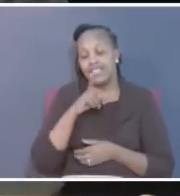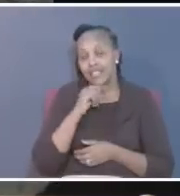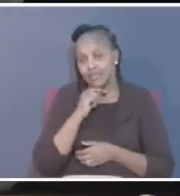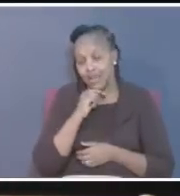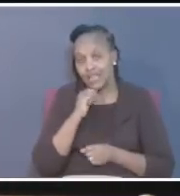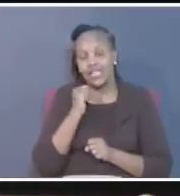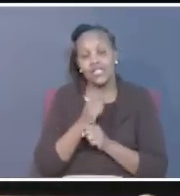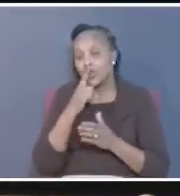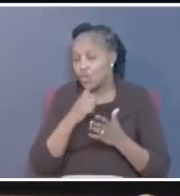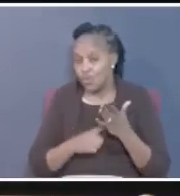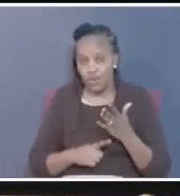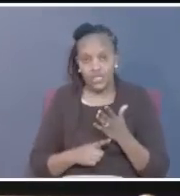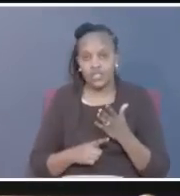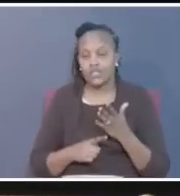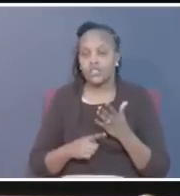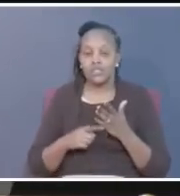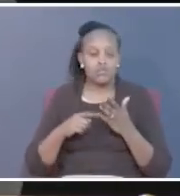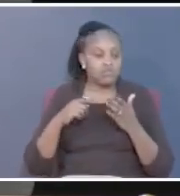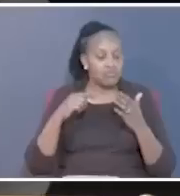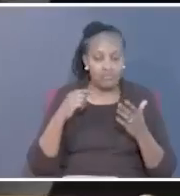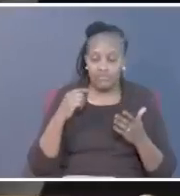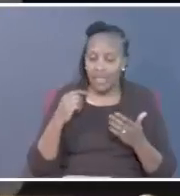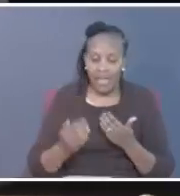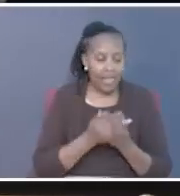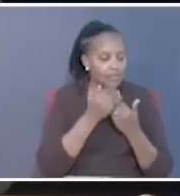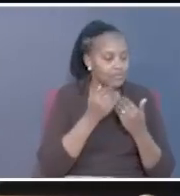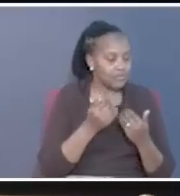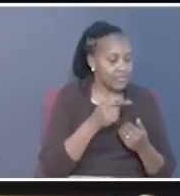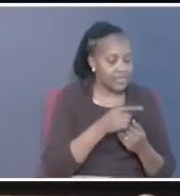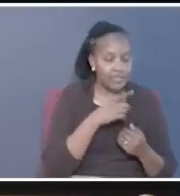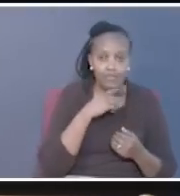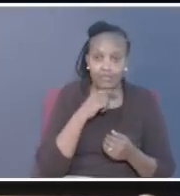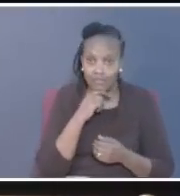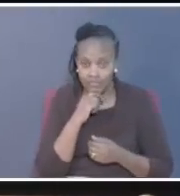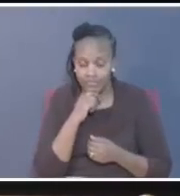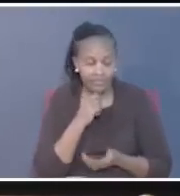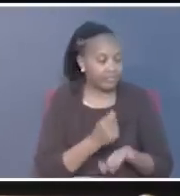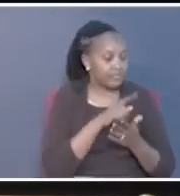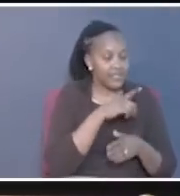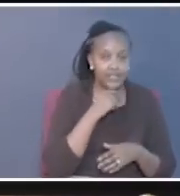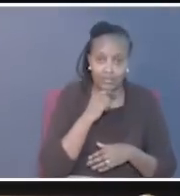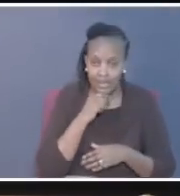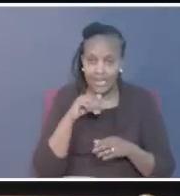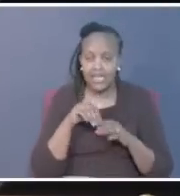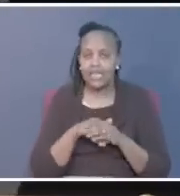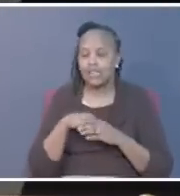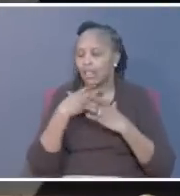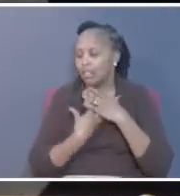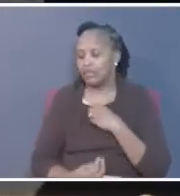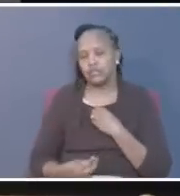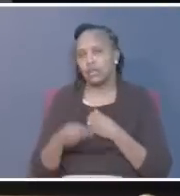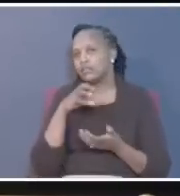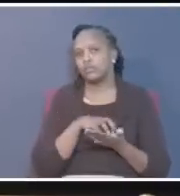what he had in the circumstance to help this man in his desperate situation. Beyond